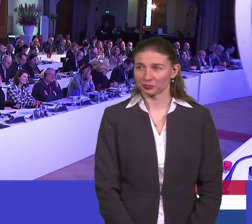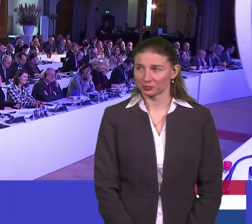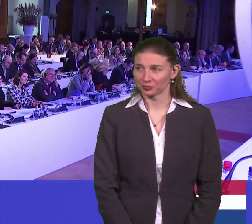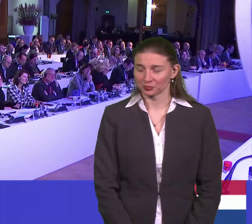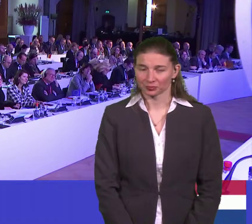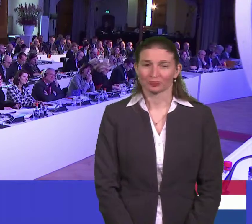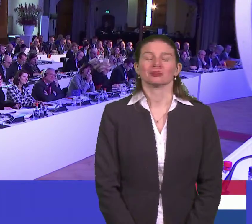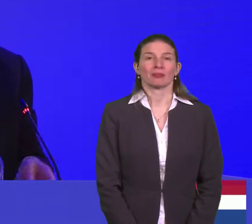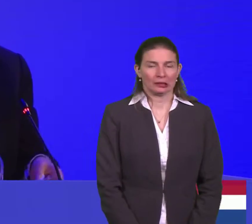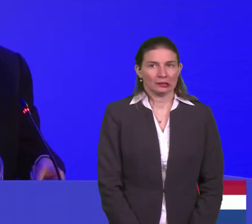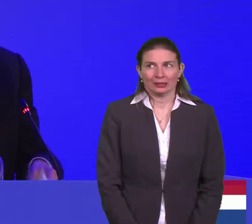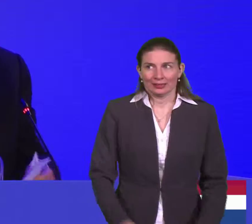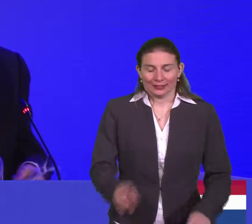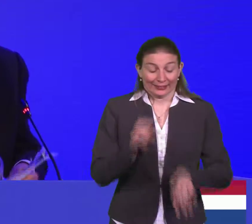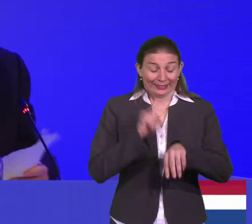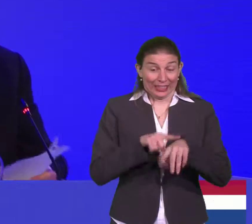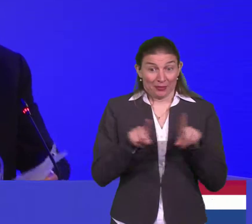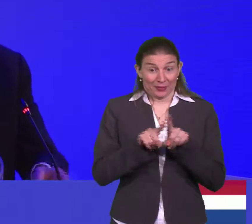I'll try to be very disciplined as